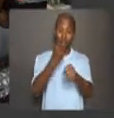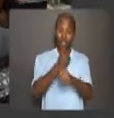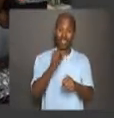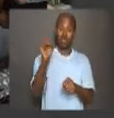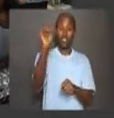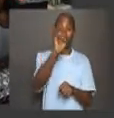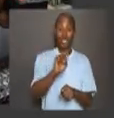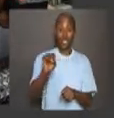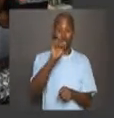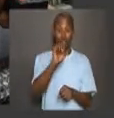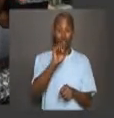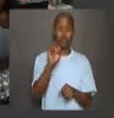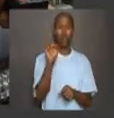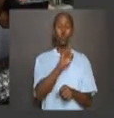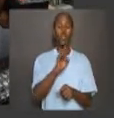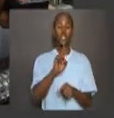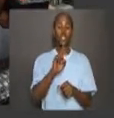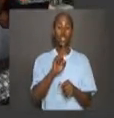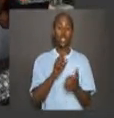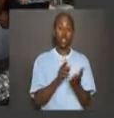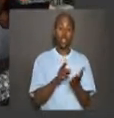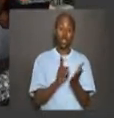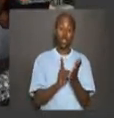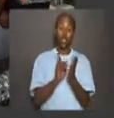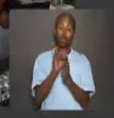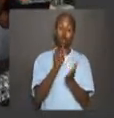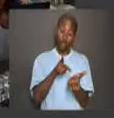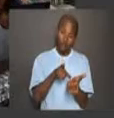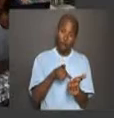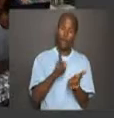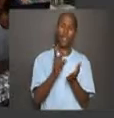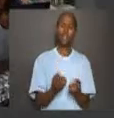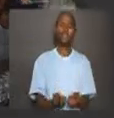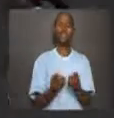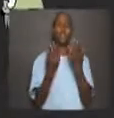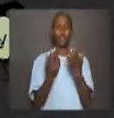Sunday. What is his gross pay?